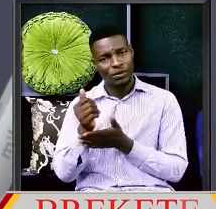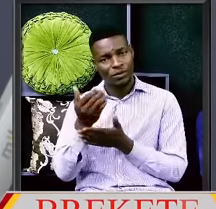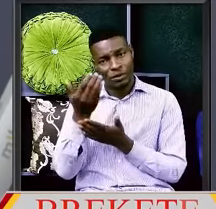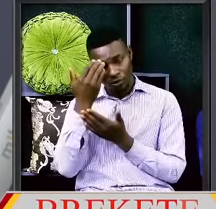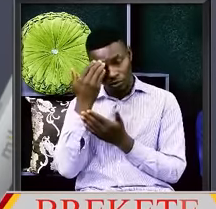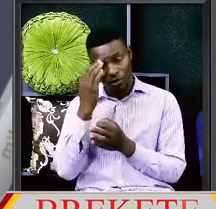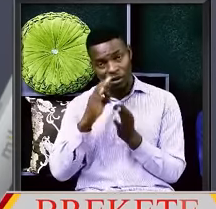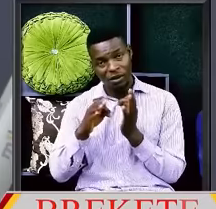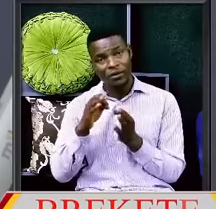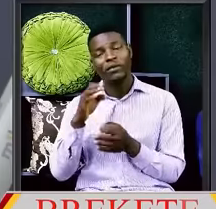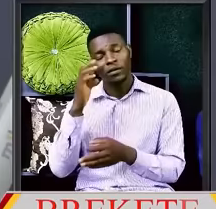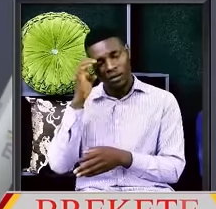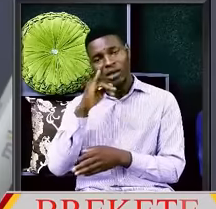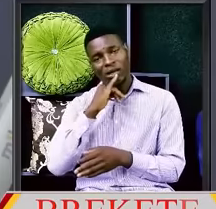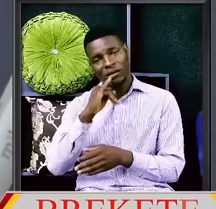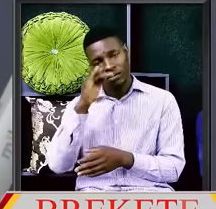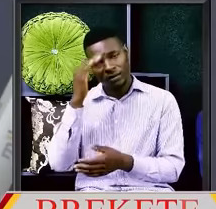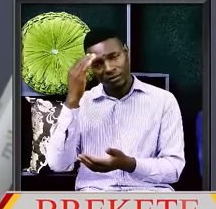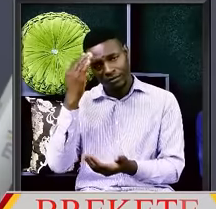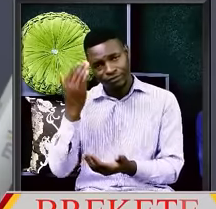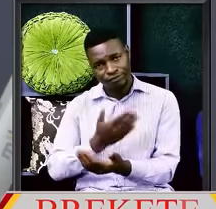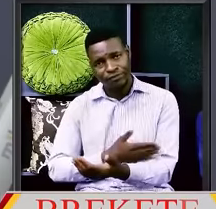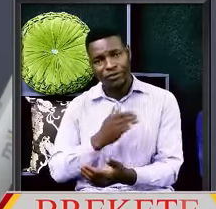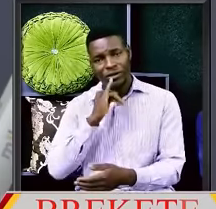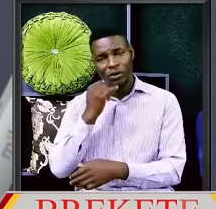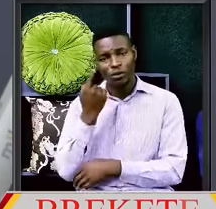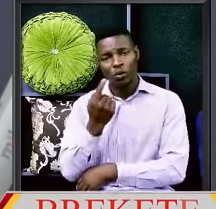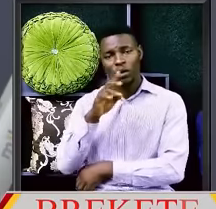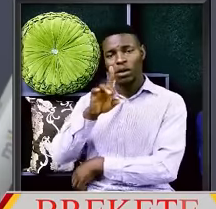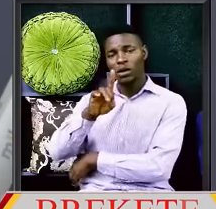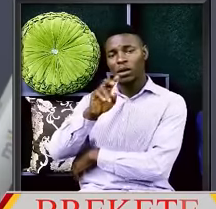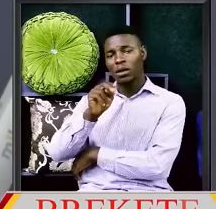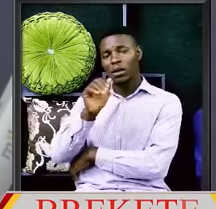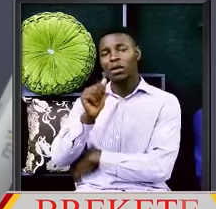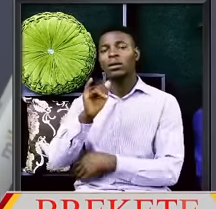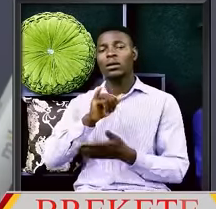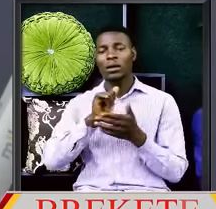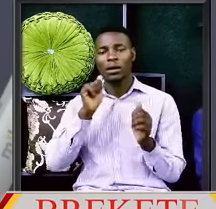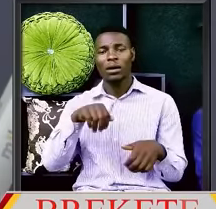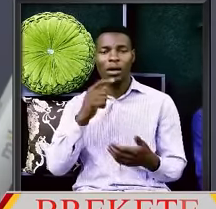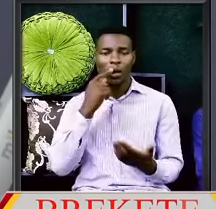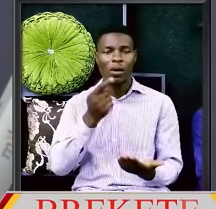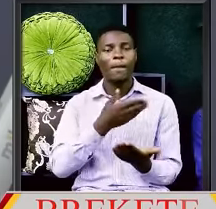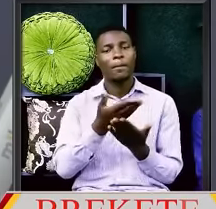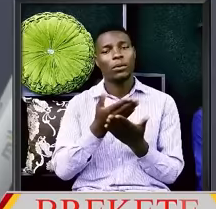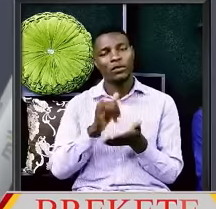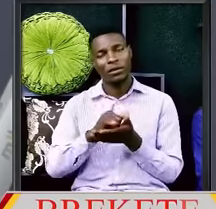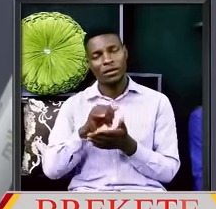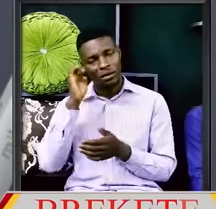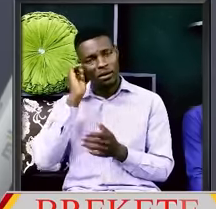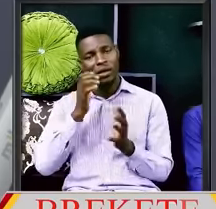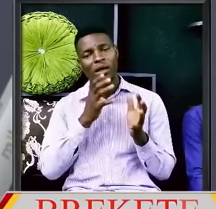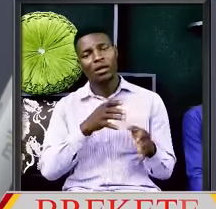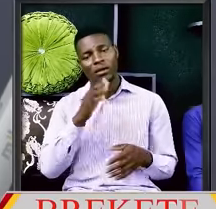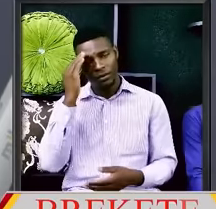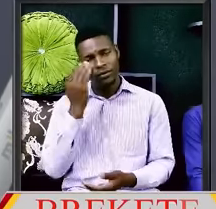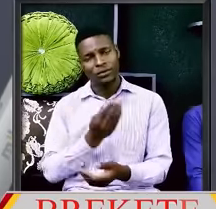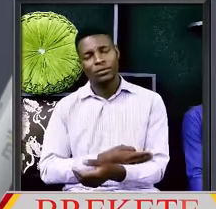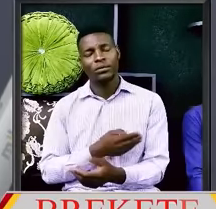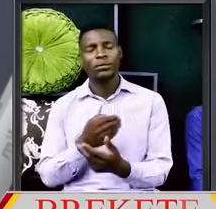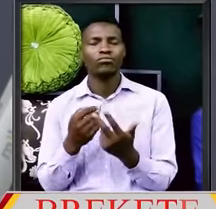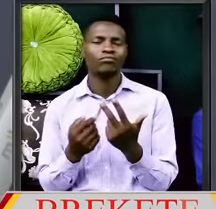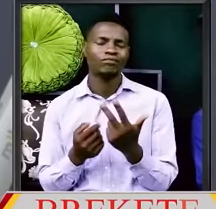only DNA that can prove that Mohbad left his son behind. Those two things,